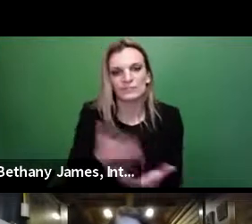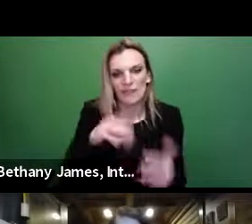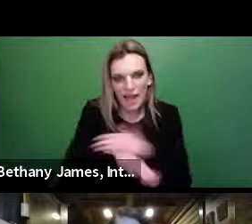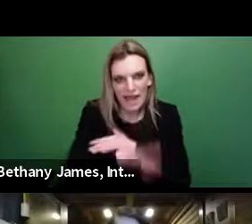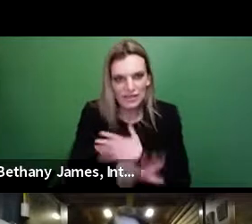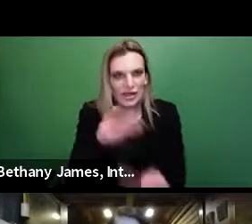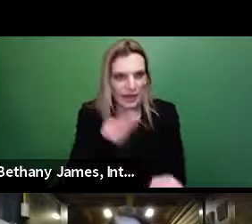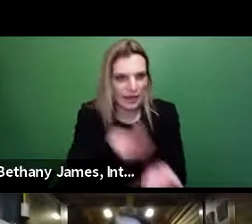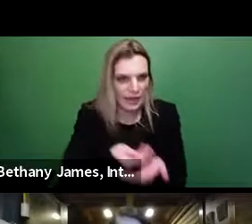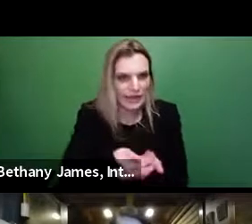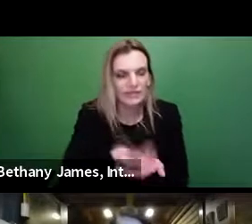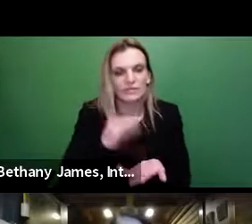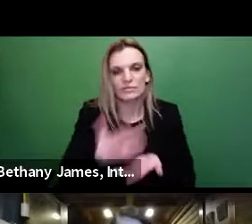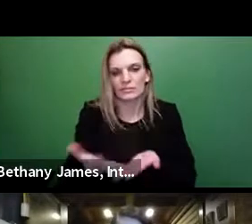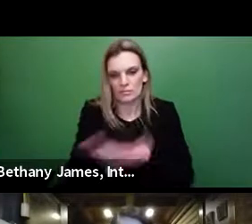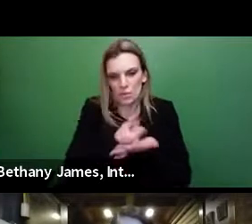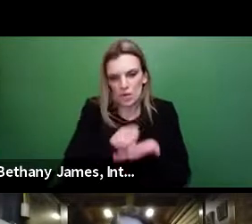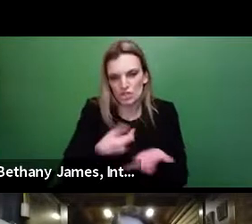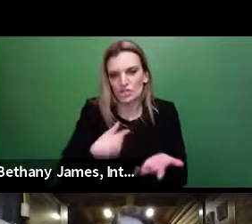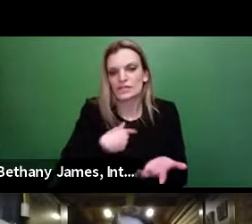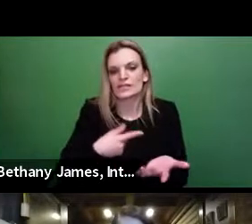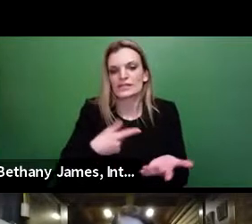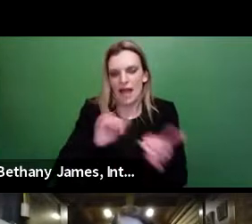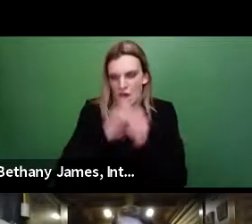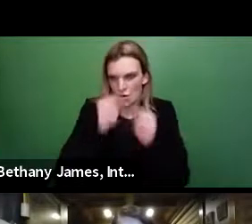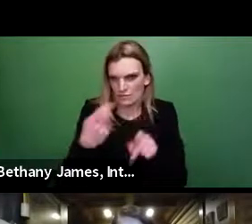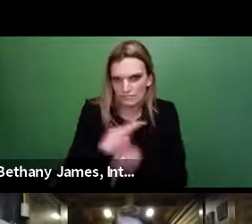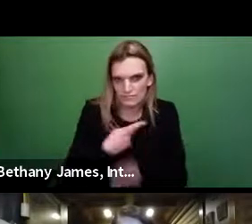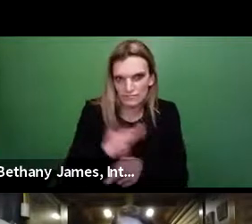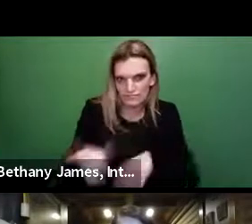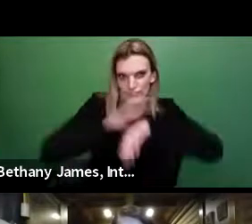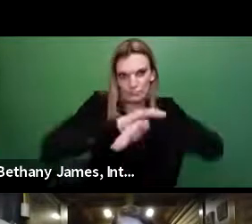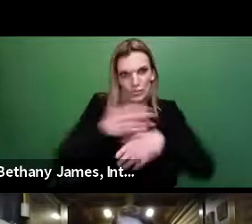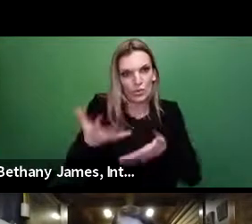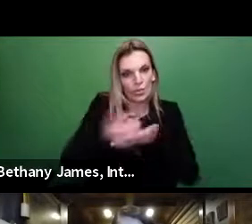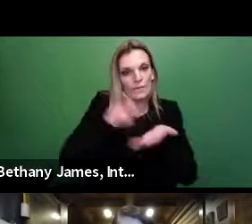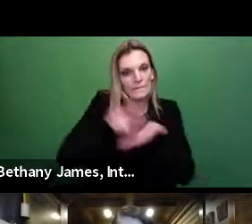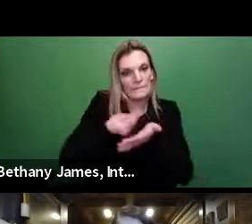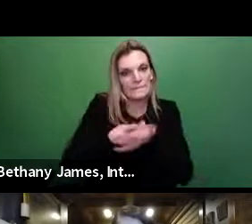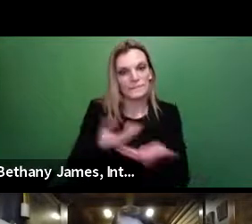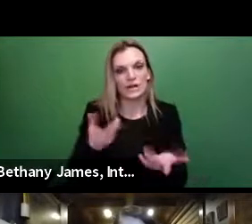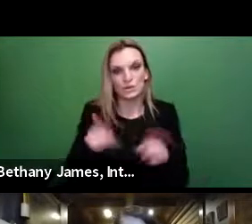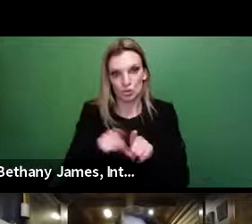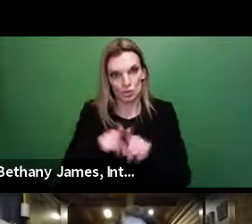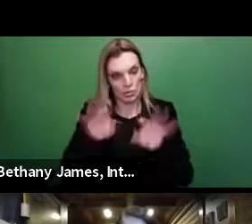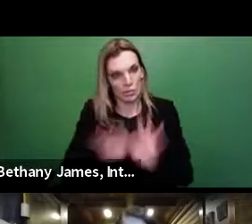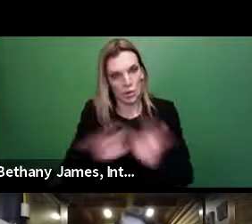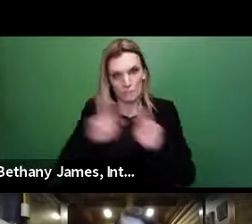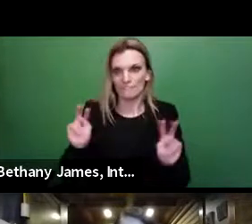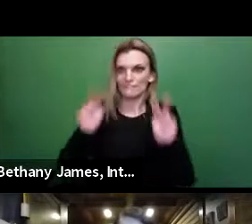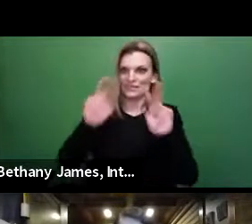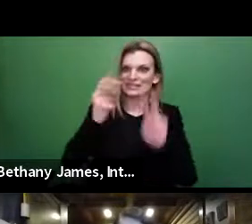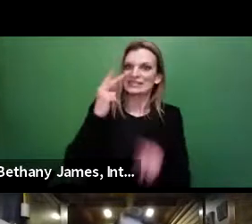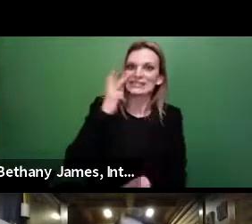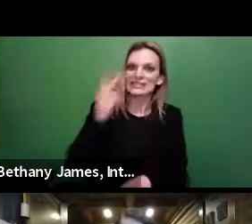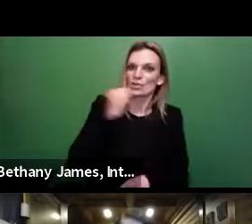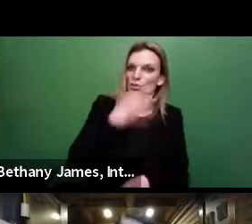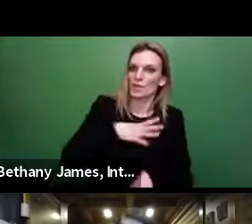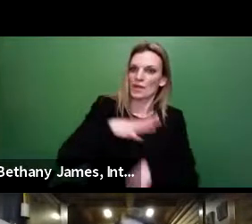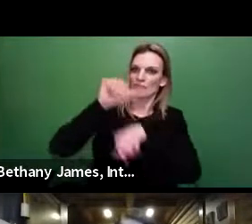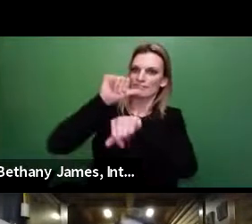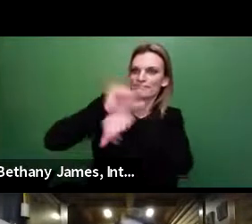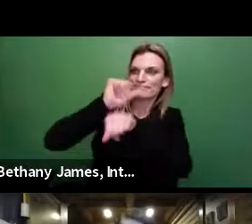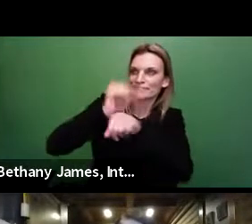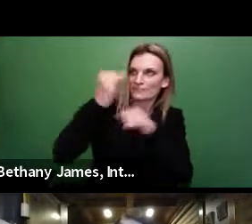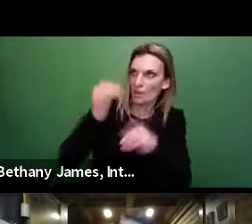and higher wages, increase the number of women serving in publicly visible roles, and addressing bias in the policymaking and